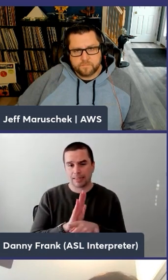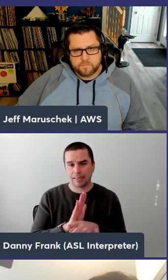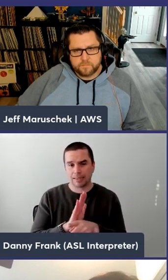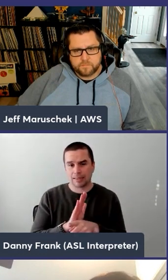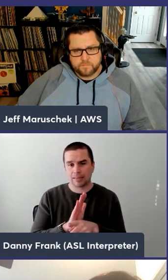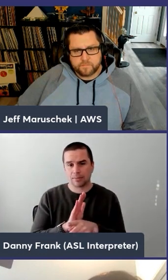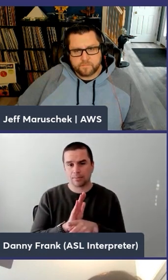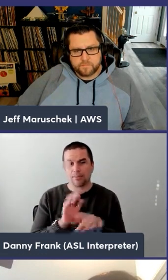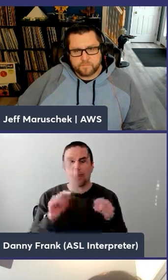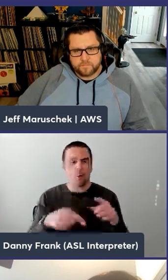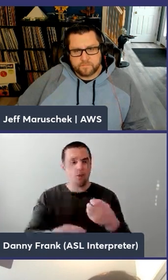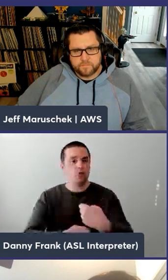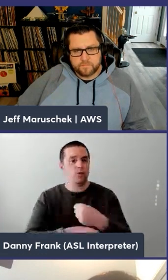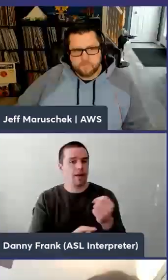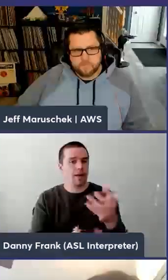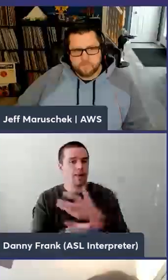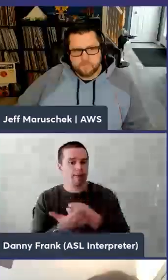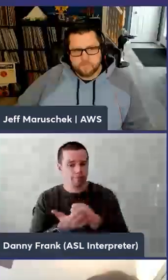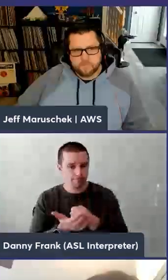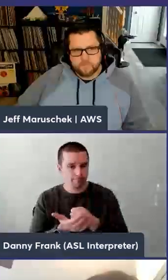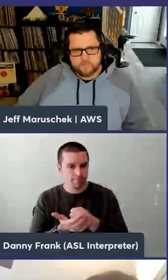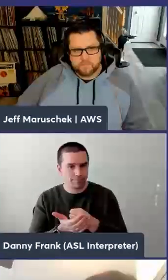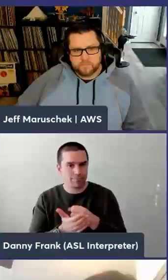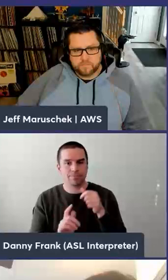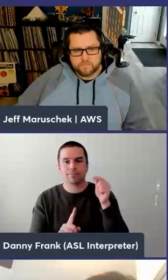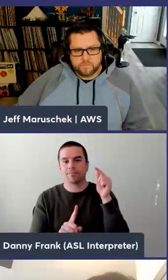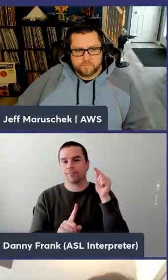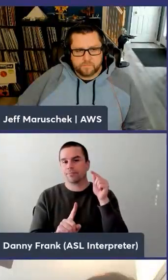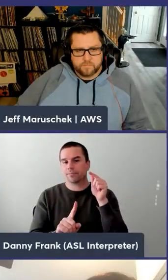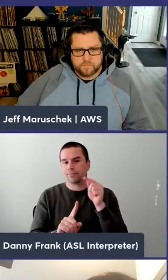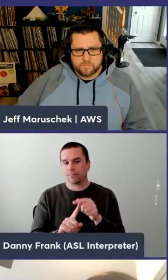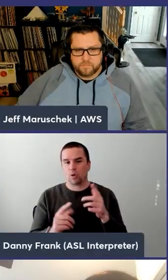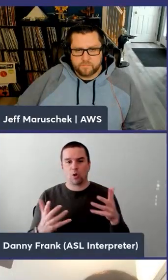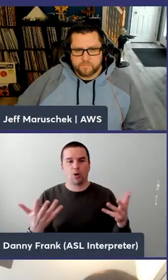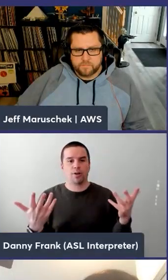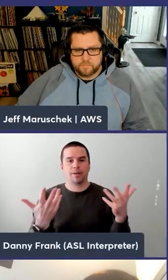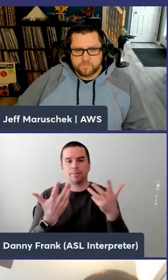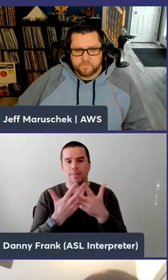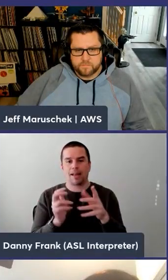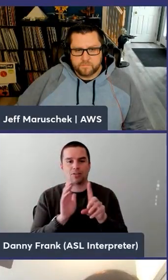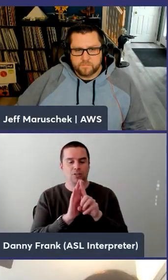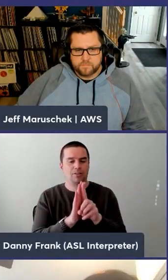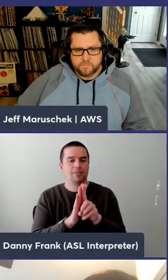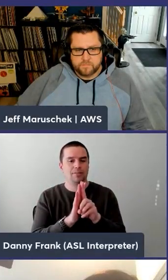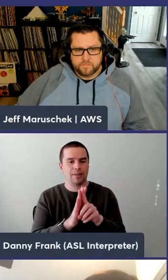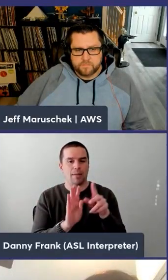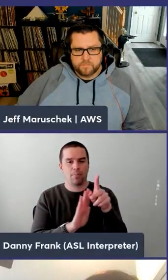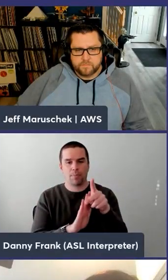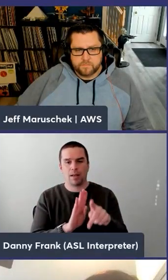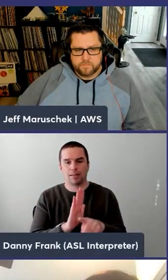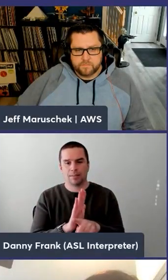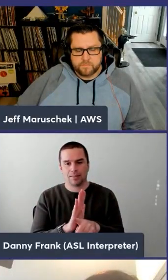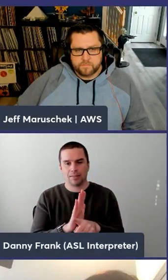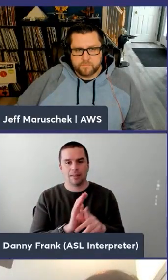matched the demo policy because I had collection demo star, if you see over here.